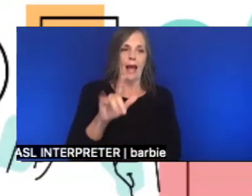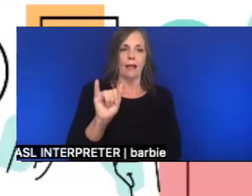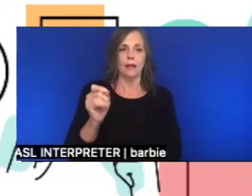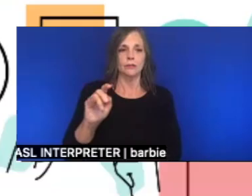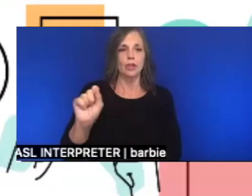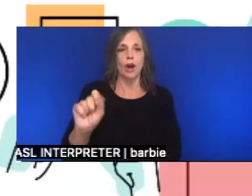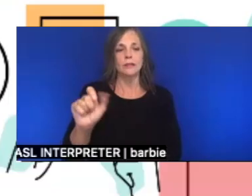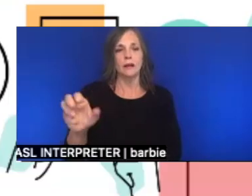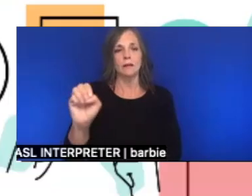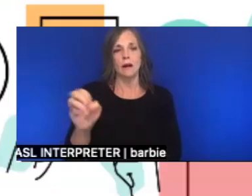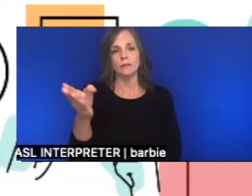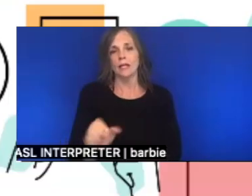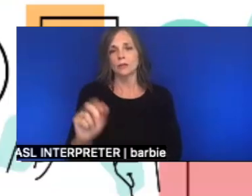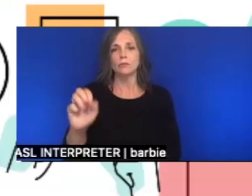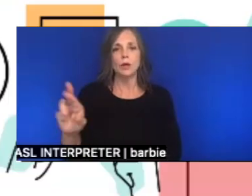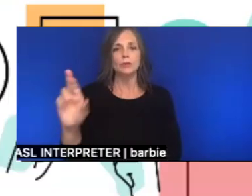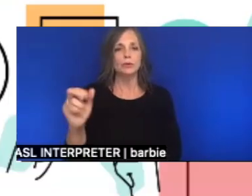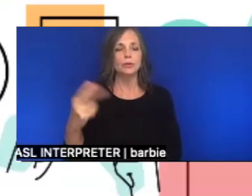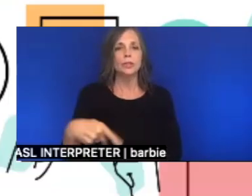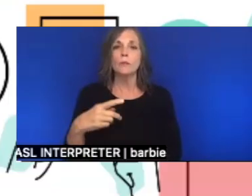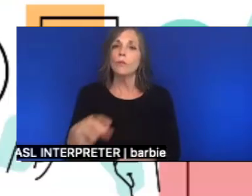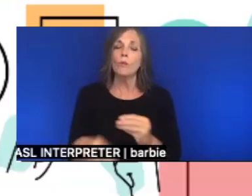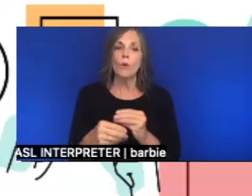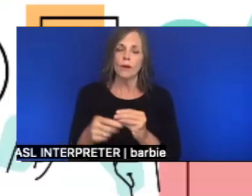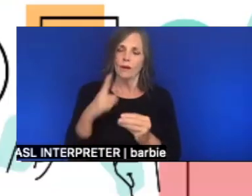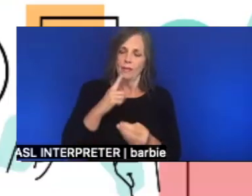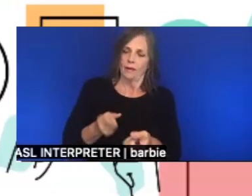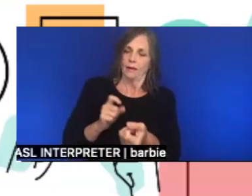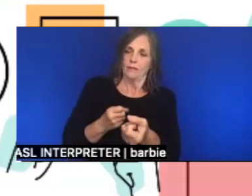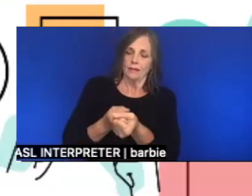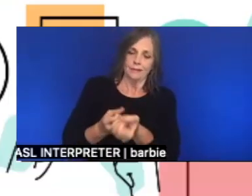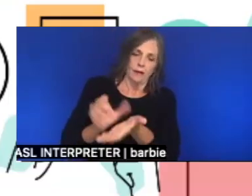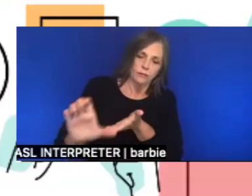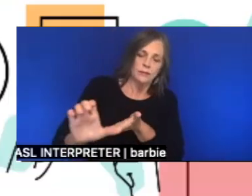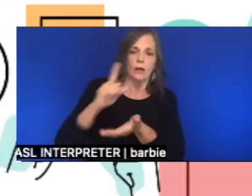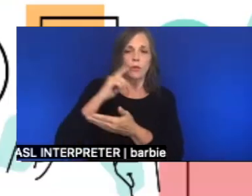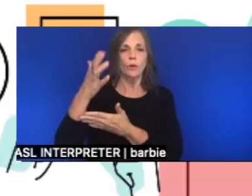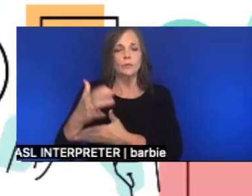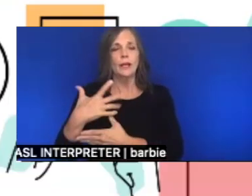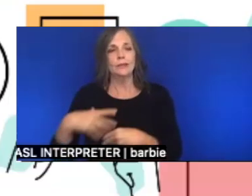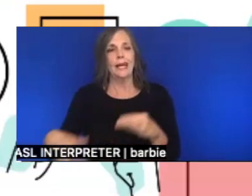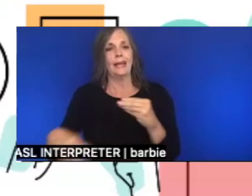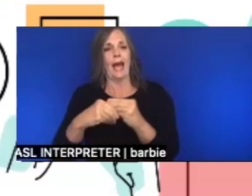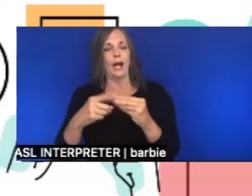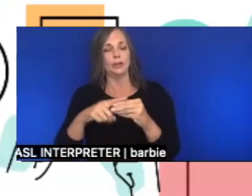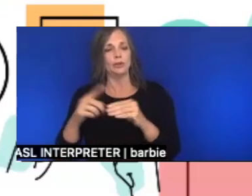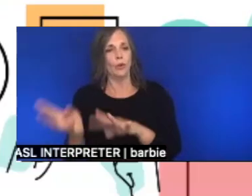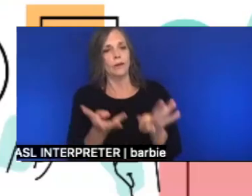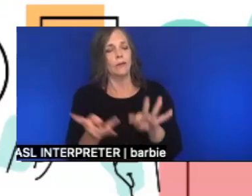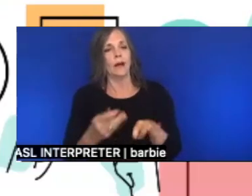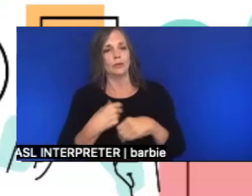Your support helps us compensate our incredible and fabulous speakers and enhance our live stream production so we can deliver the